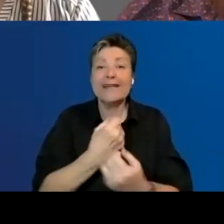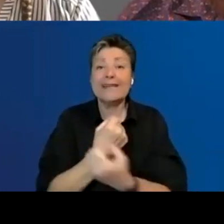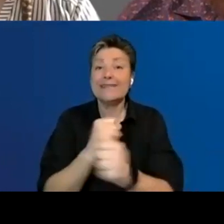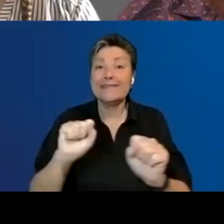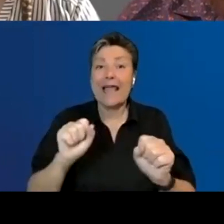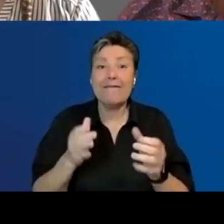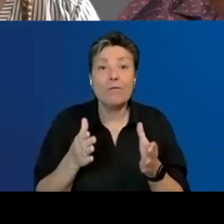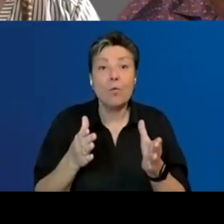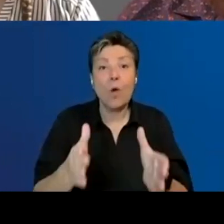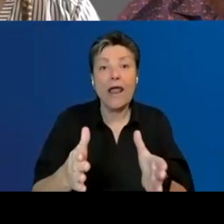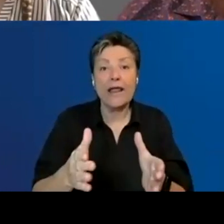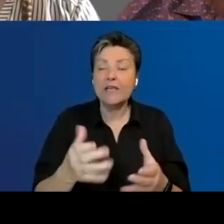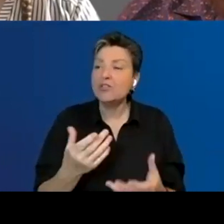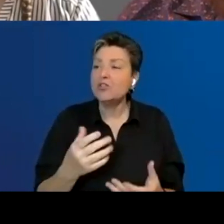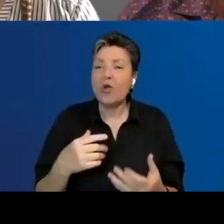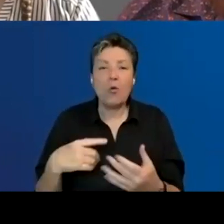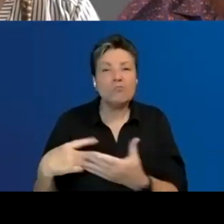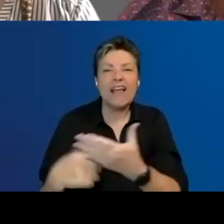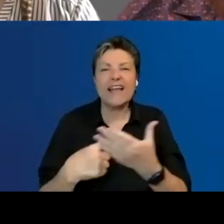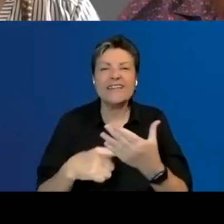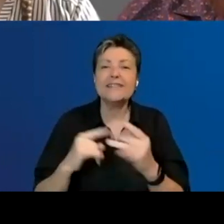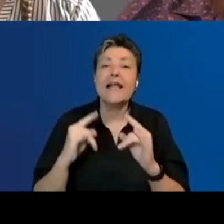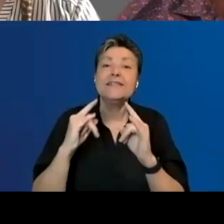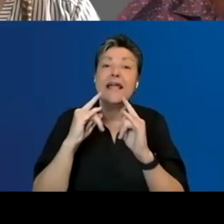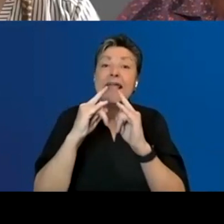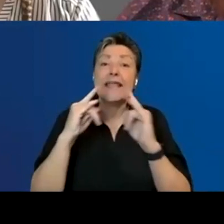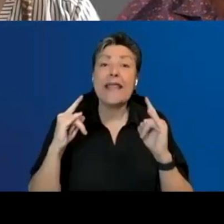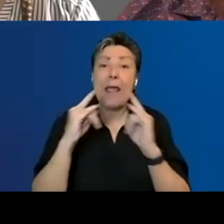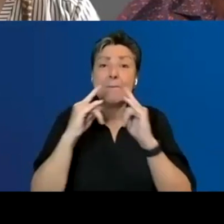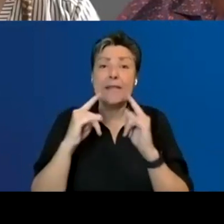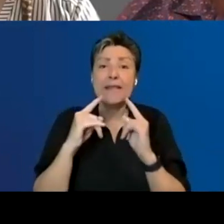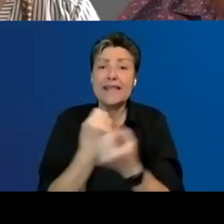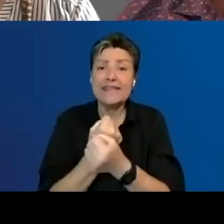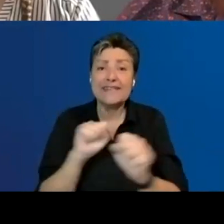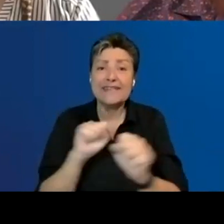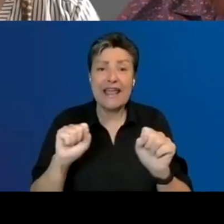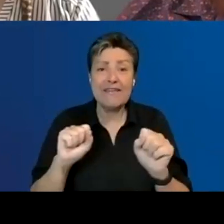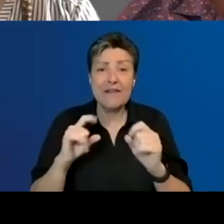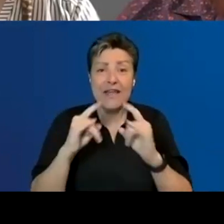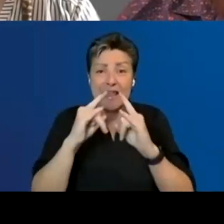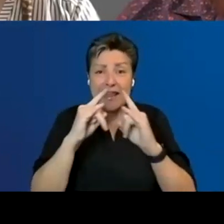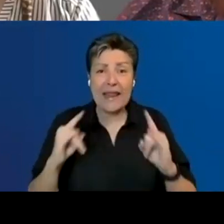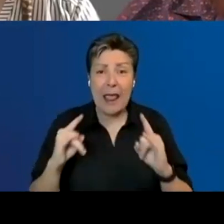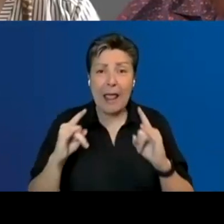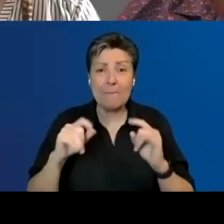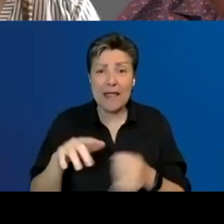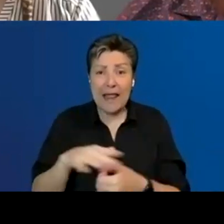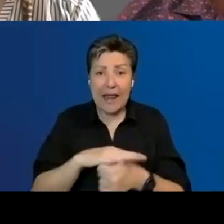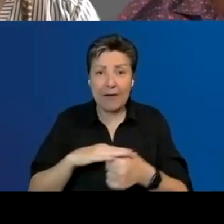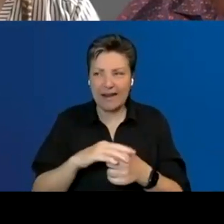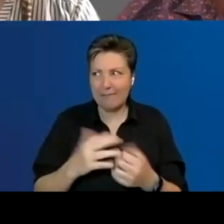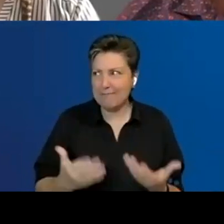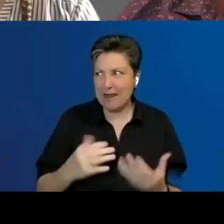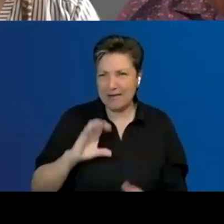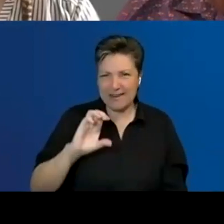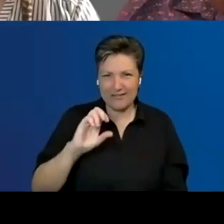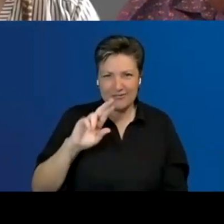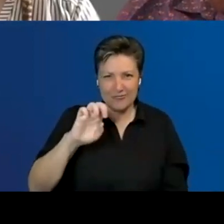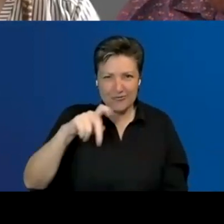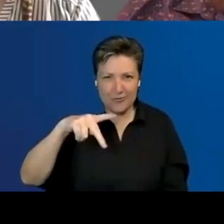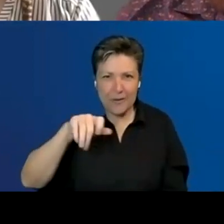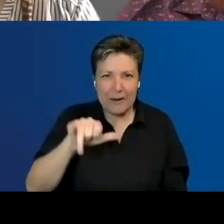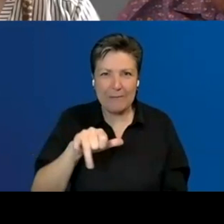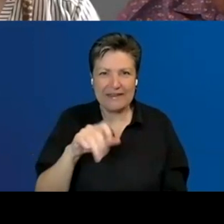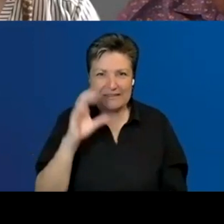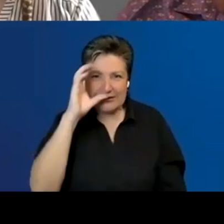like a kind of secluded campsite, although I'm realizing that might be very creepy, but having someone with you, or kind of like